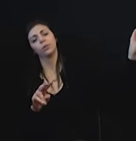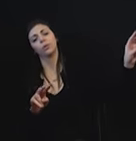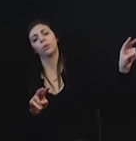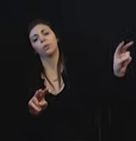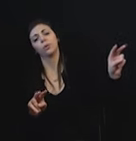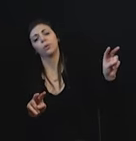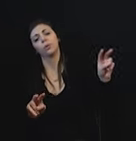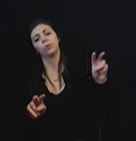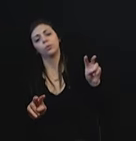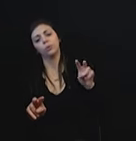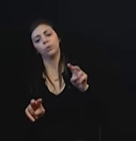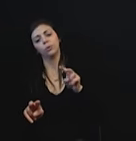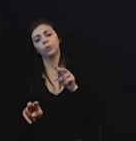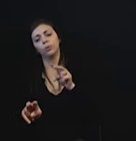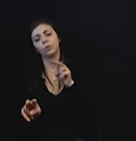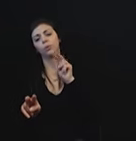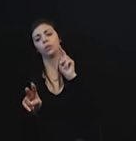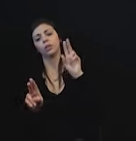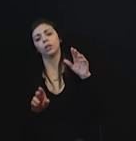face toward you